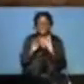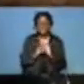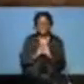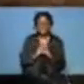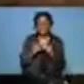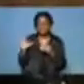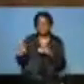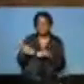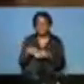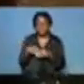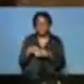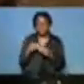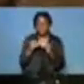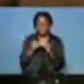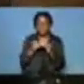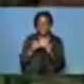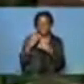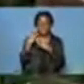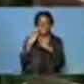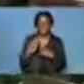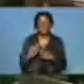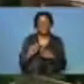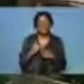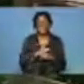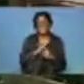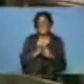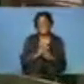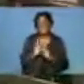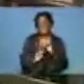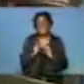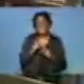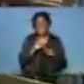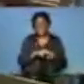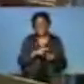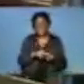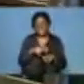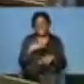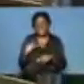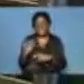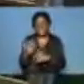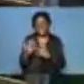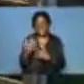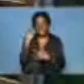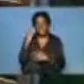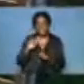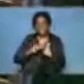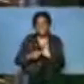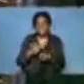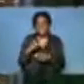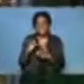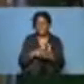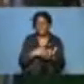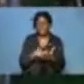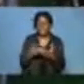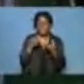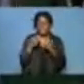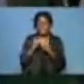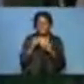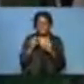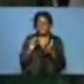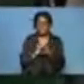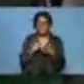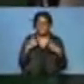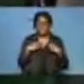even more of our Bahamian culture. Patrons were seated and waiting for the start of the paint event that had more than